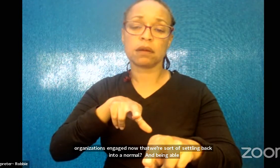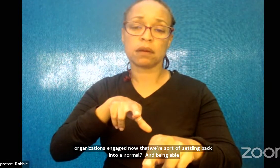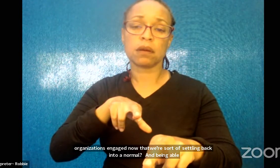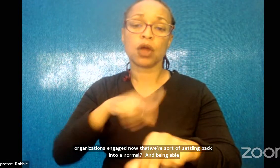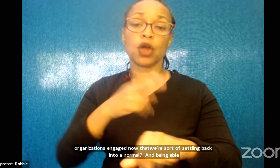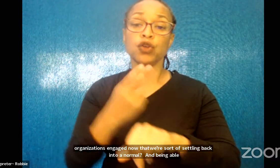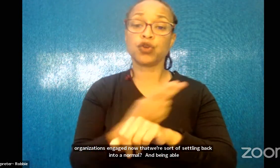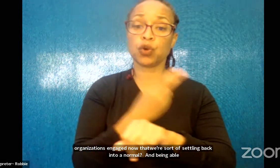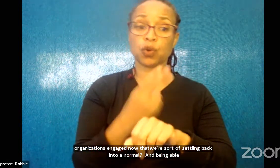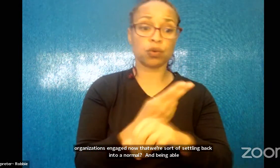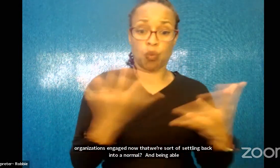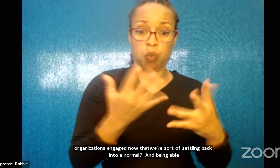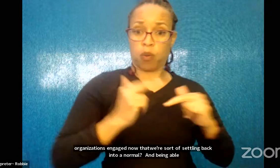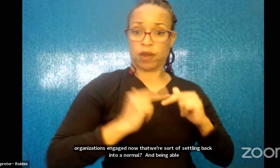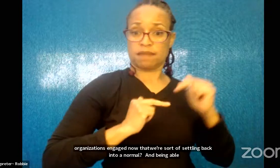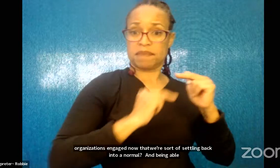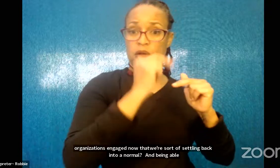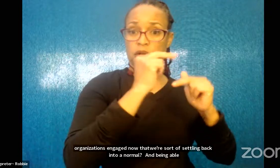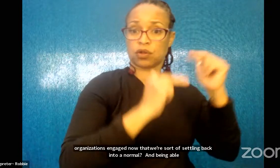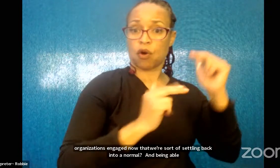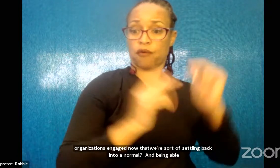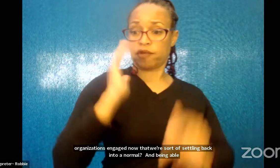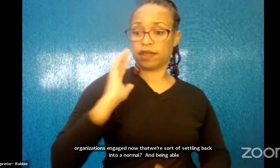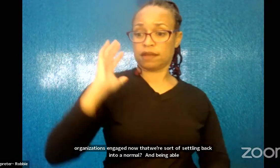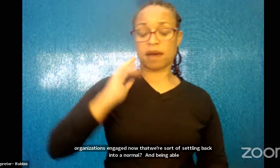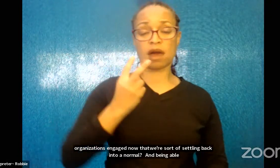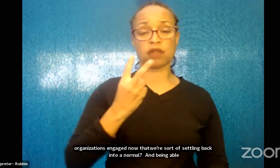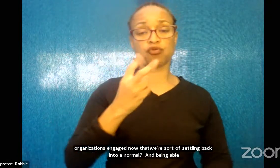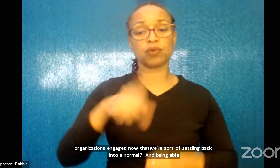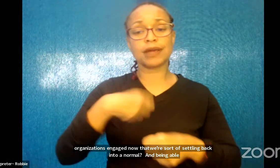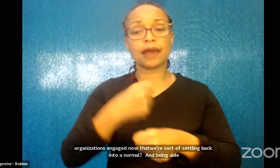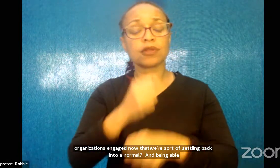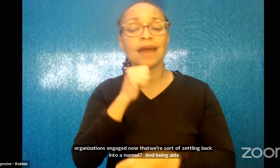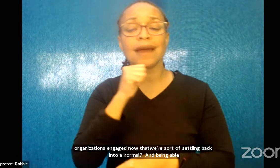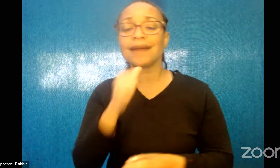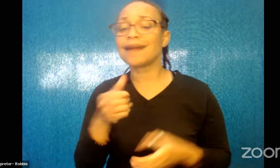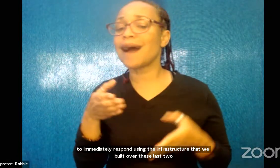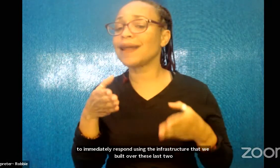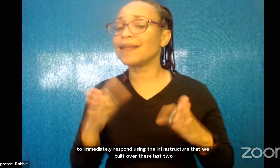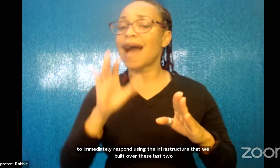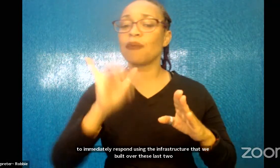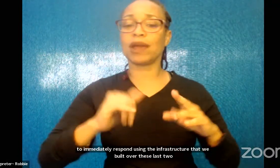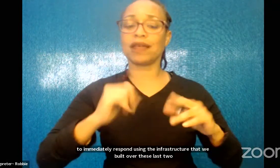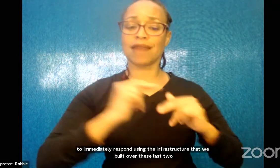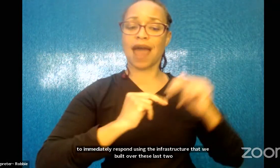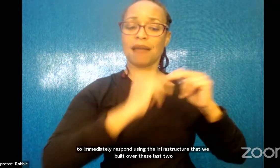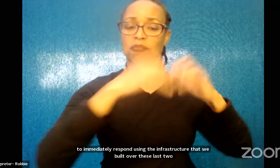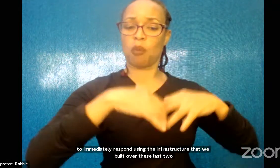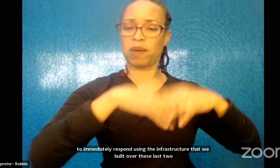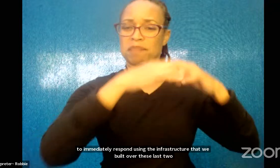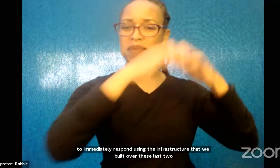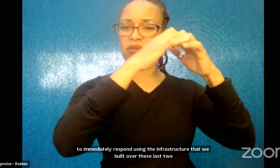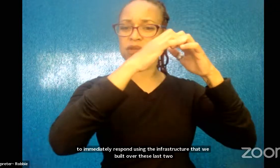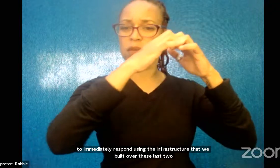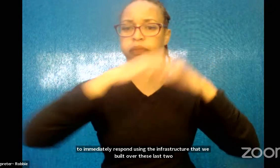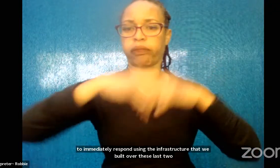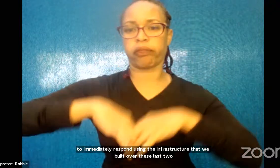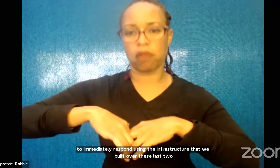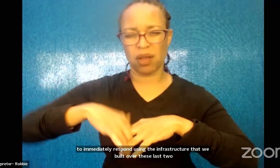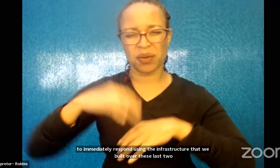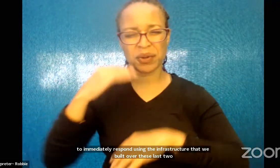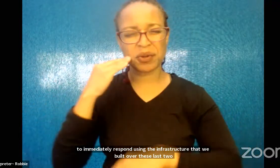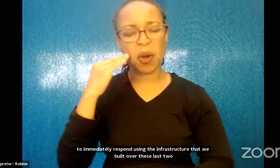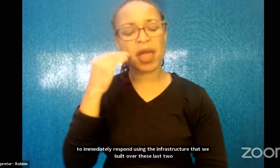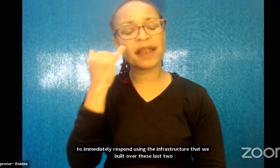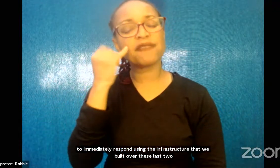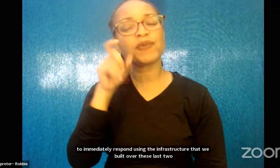infrastructure that we built over this last 2 years, and not allowing that infrastructure to crumble. And then if we